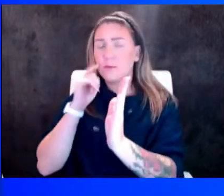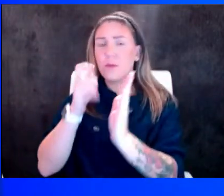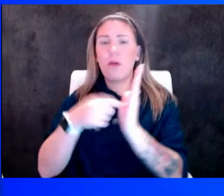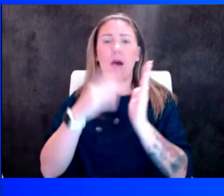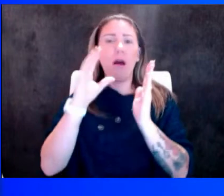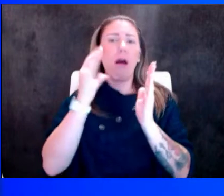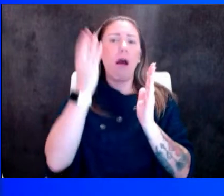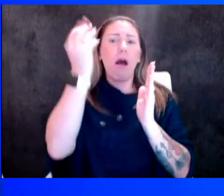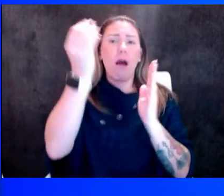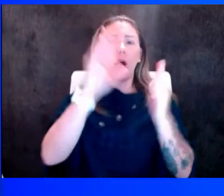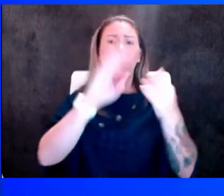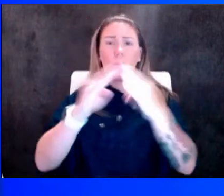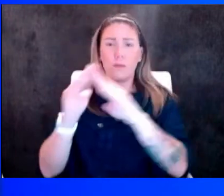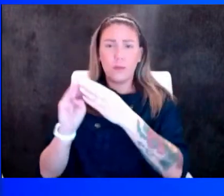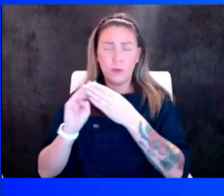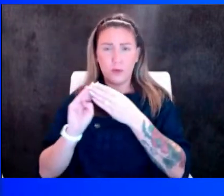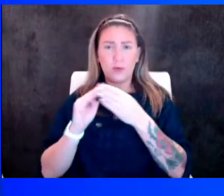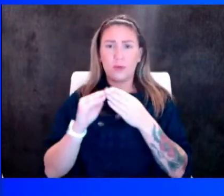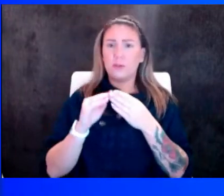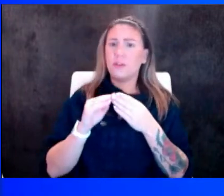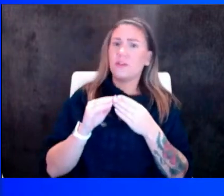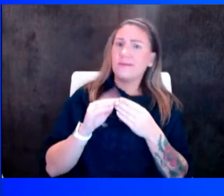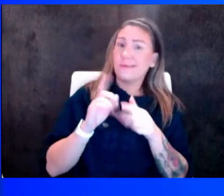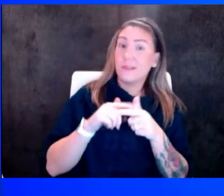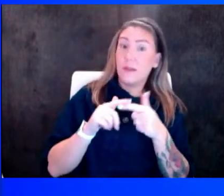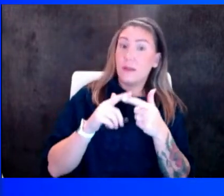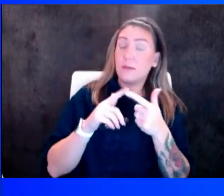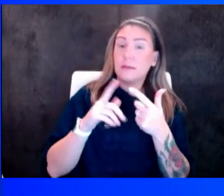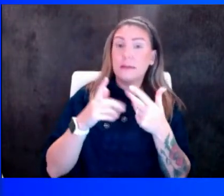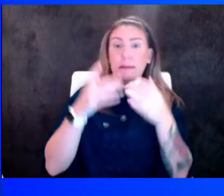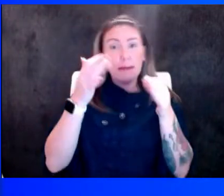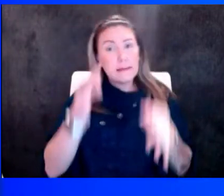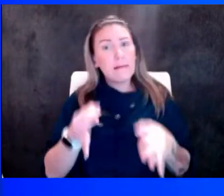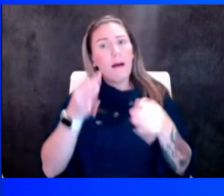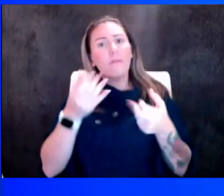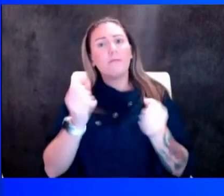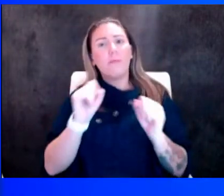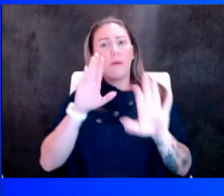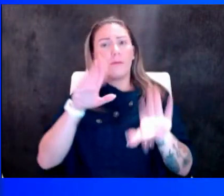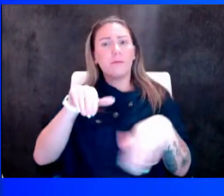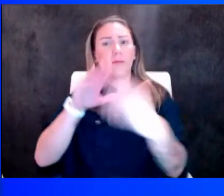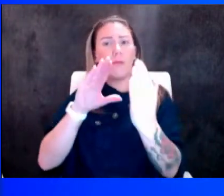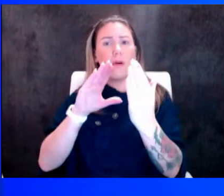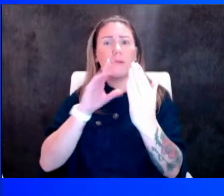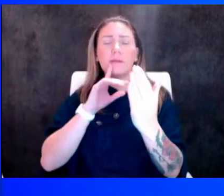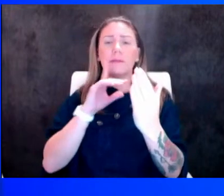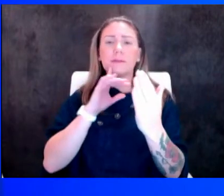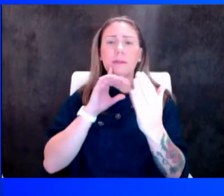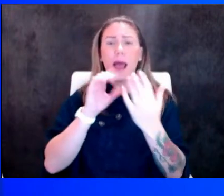wanted to try to address those and find evidence-based ways to